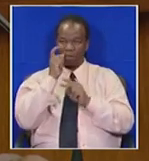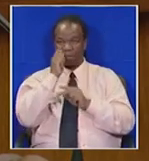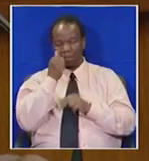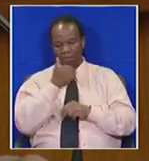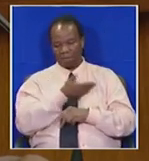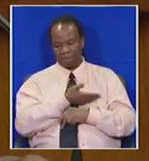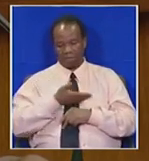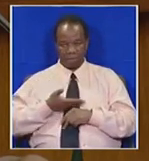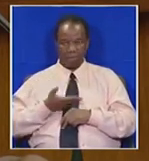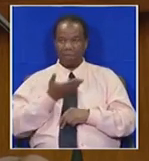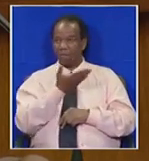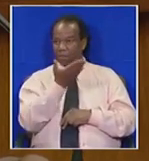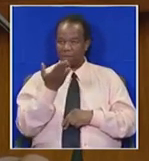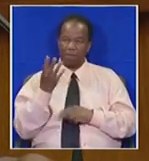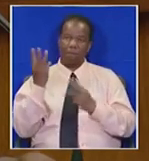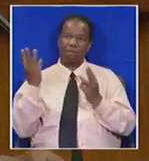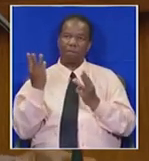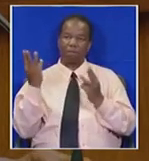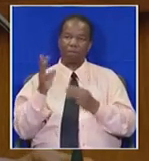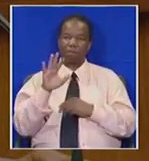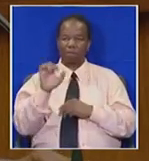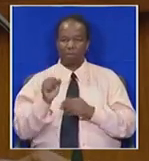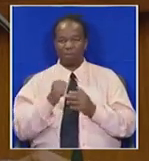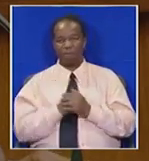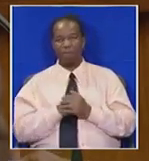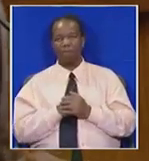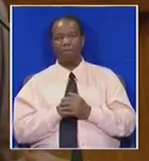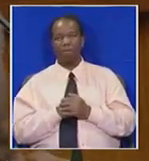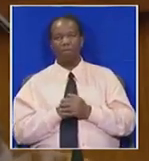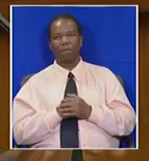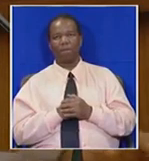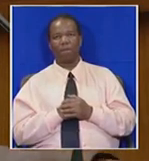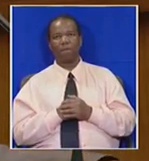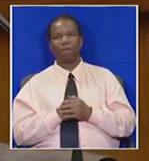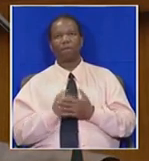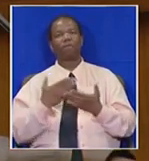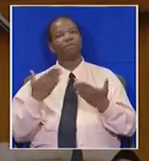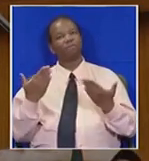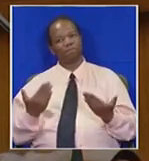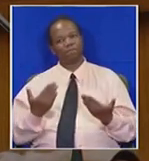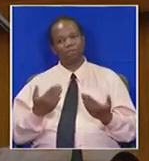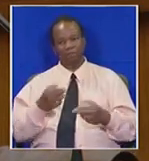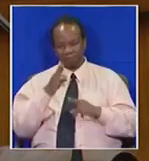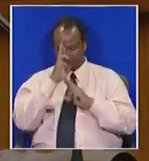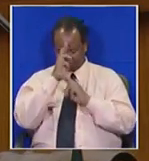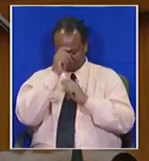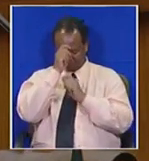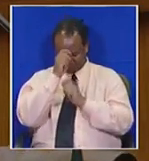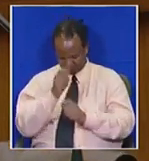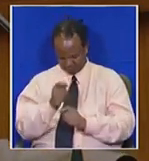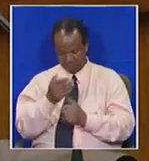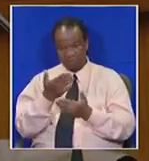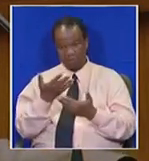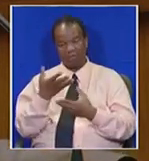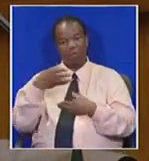South Africans. It is indeed an honor to take part in this debate of the State of the